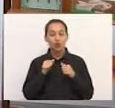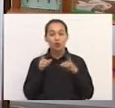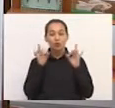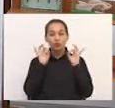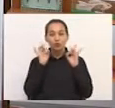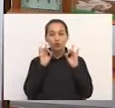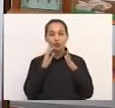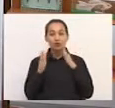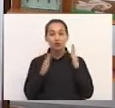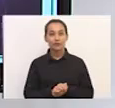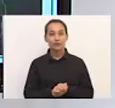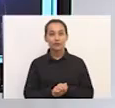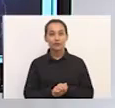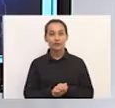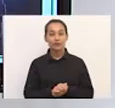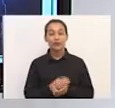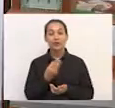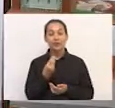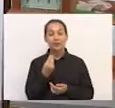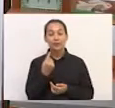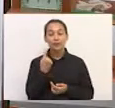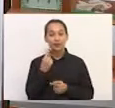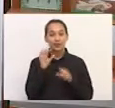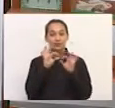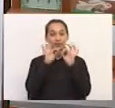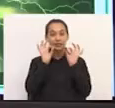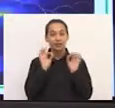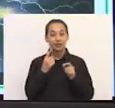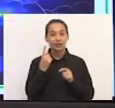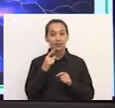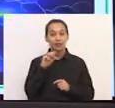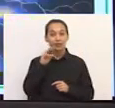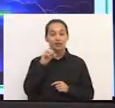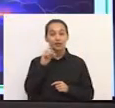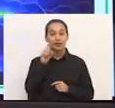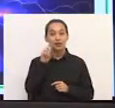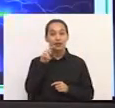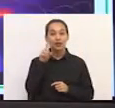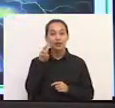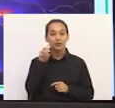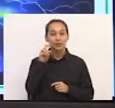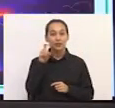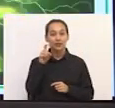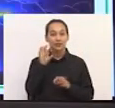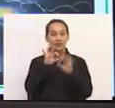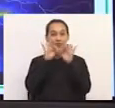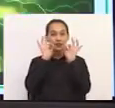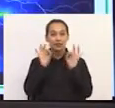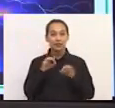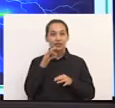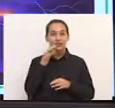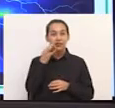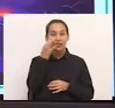shamolga o'xshatilgan. Yana bir badiiy san'atlarimizdan biri bu talmih san'ati hisoblanadi. Talmih